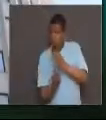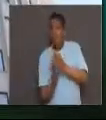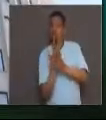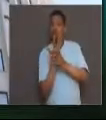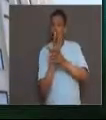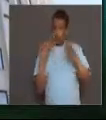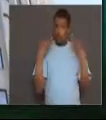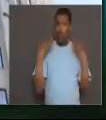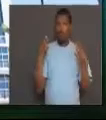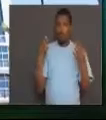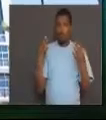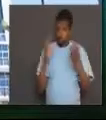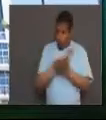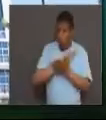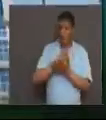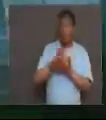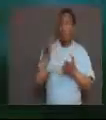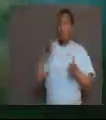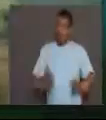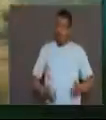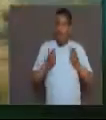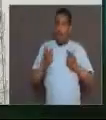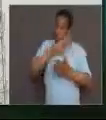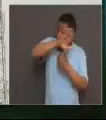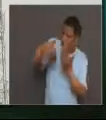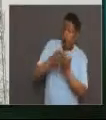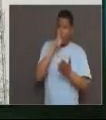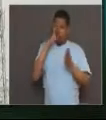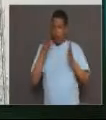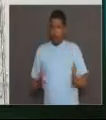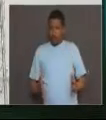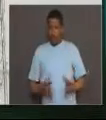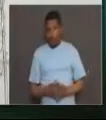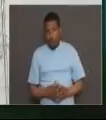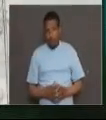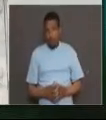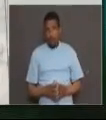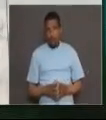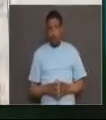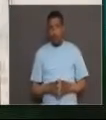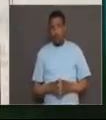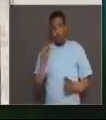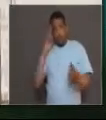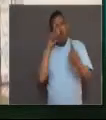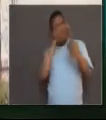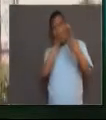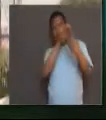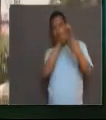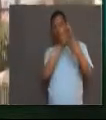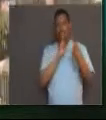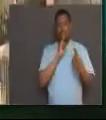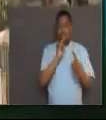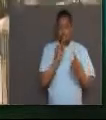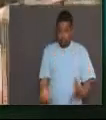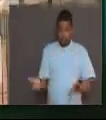the health and quality of life of all Ethiopians. The goal is to